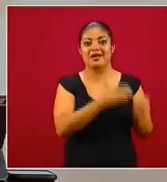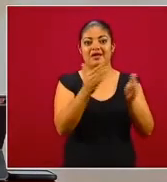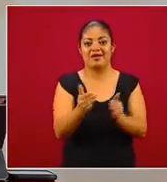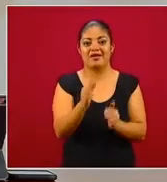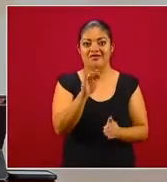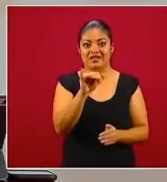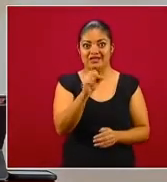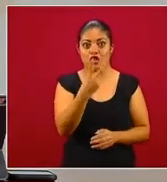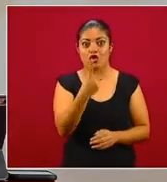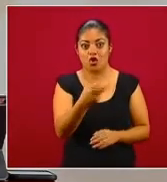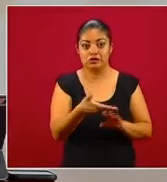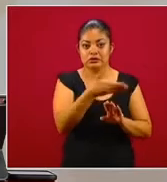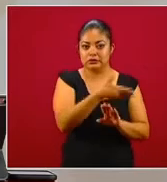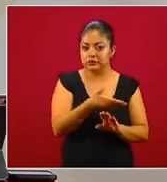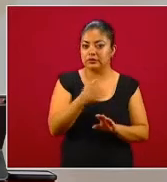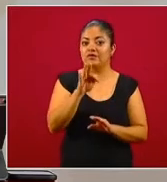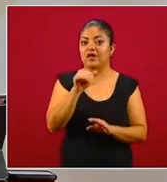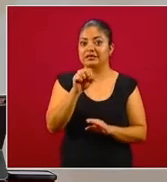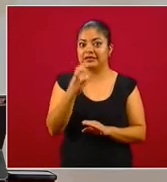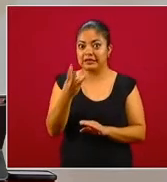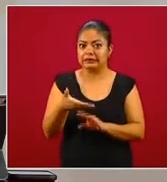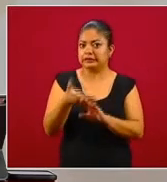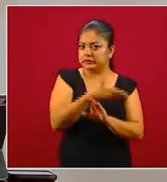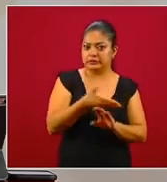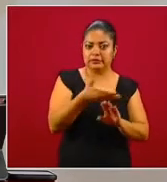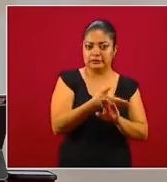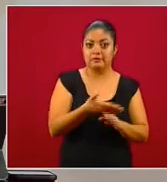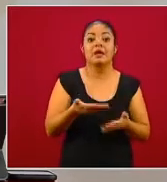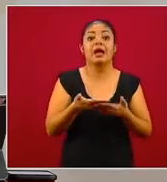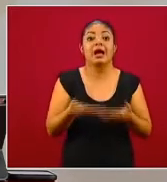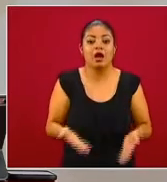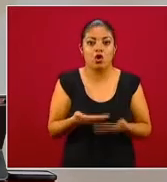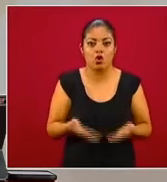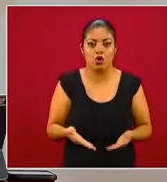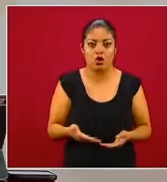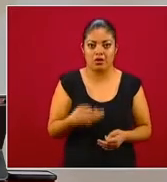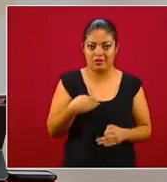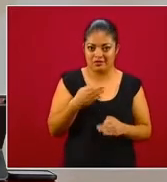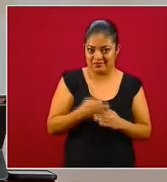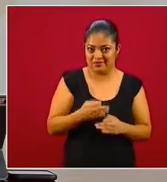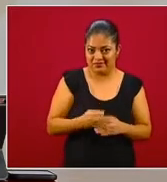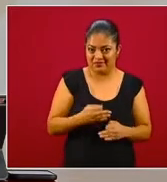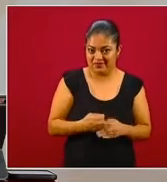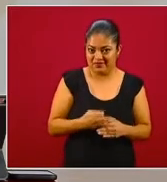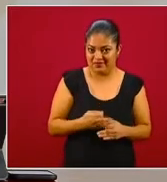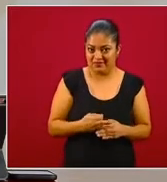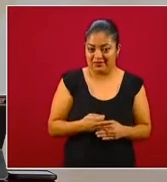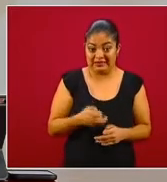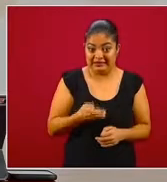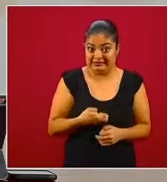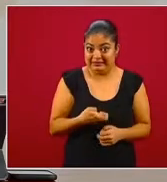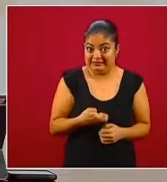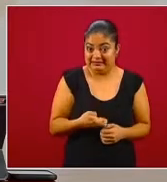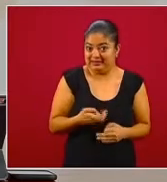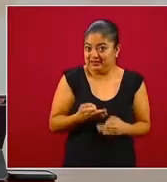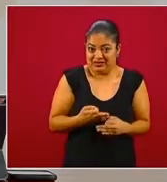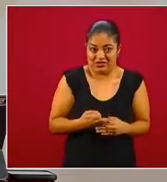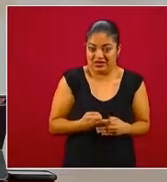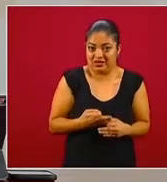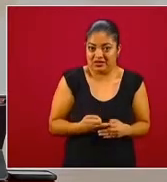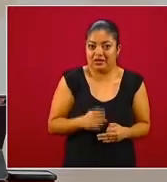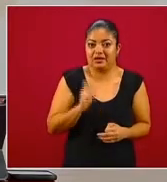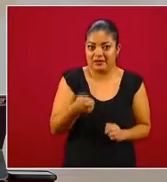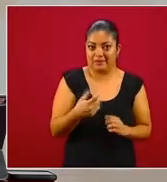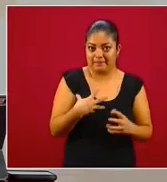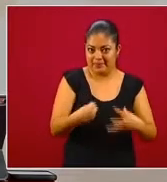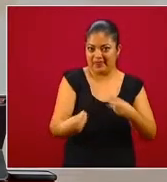a happen pasar a la phase fase two, 3, this is when we're etc. going to get to phase Y three. ahora estamos Now anunciando desde we este are making an momento announcement to cumbre you at de this la